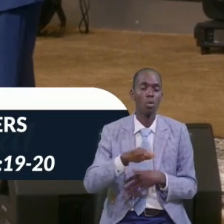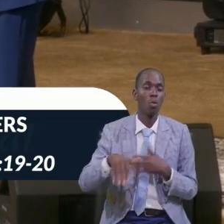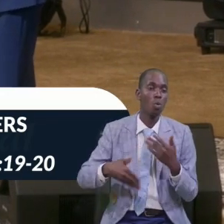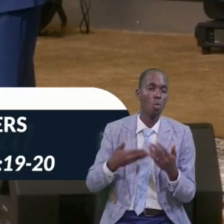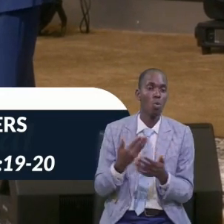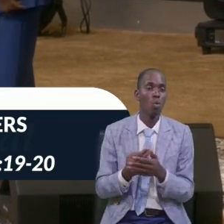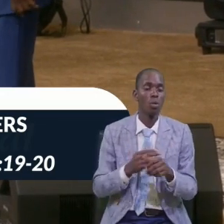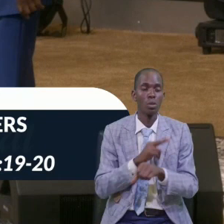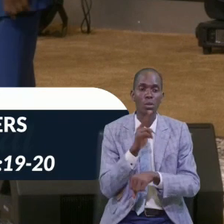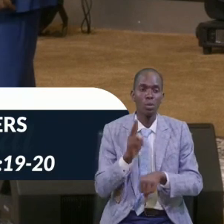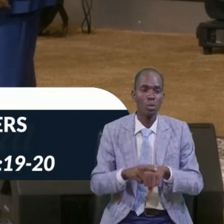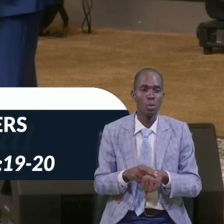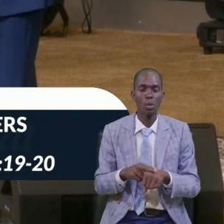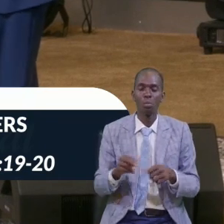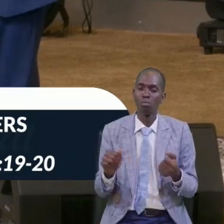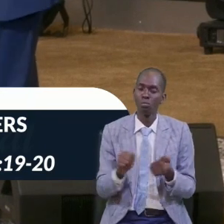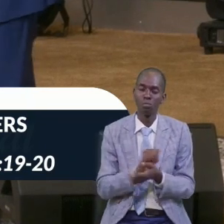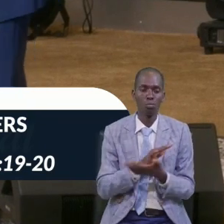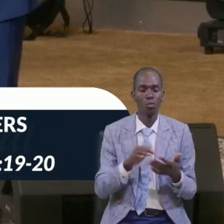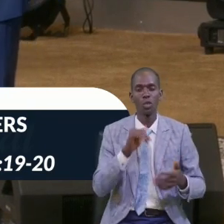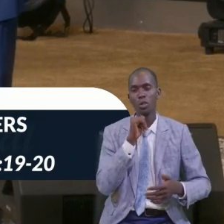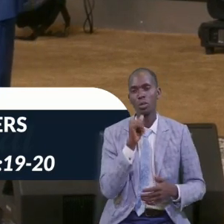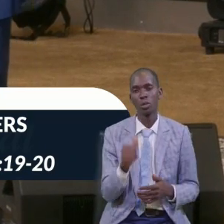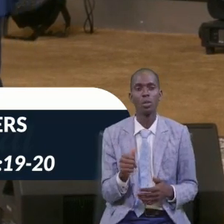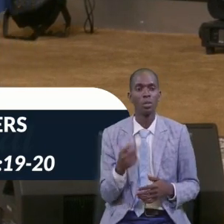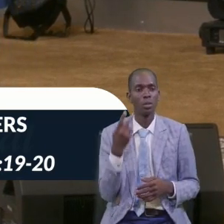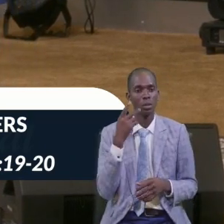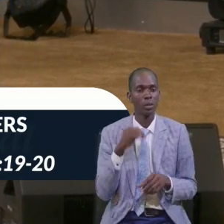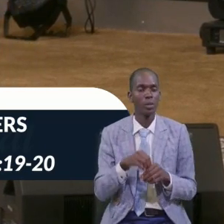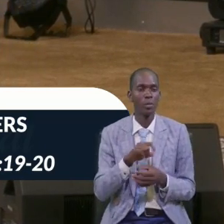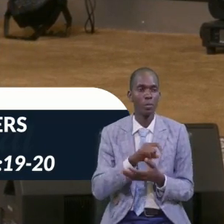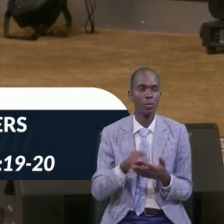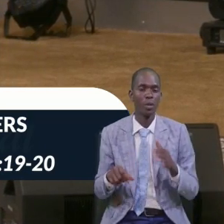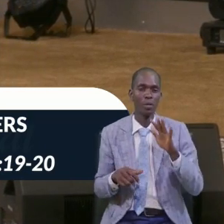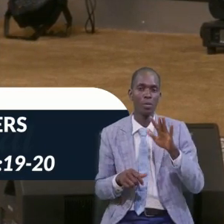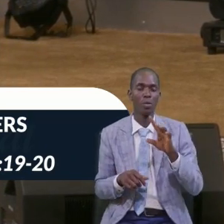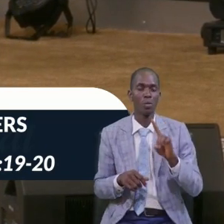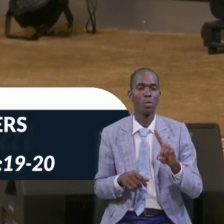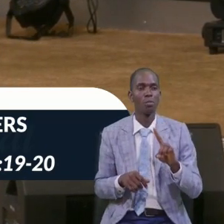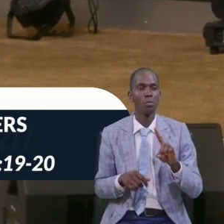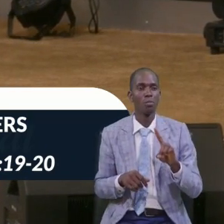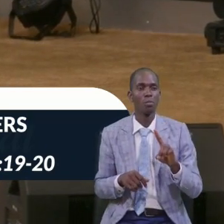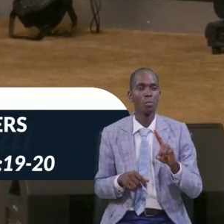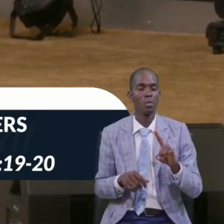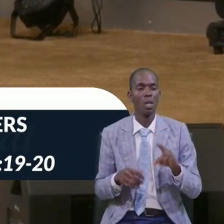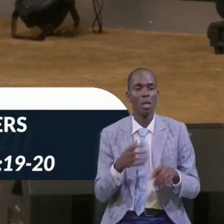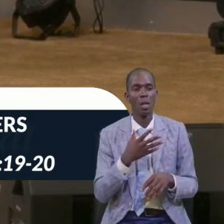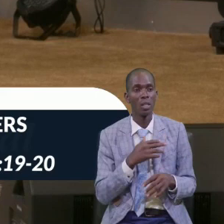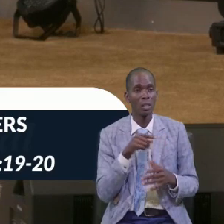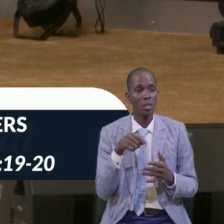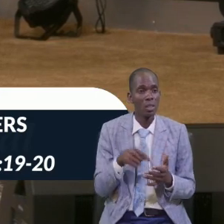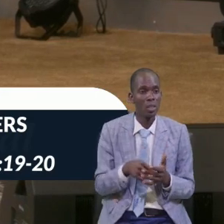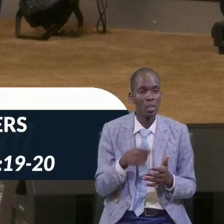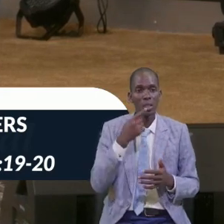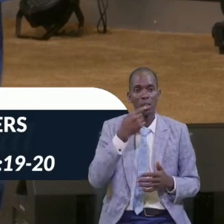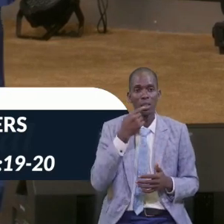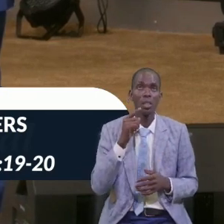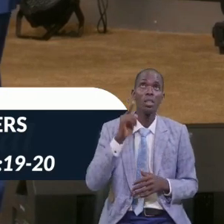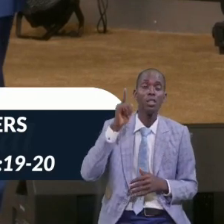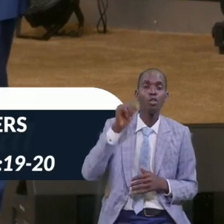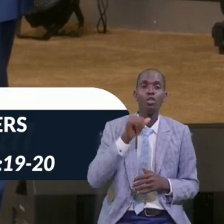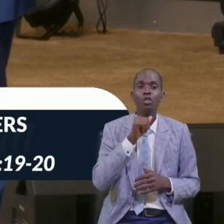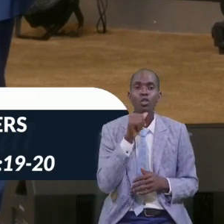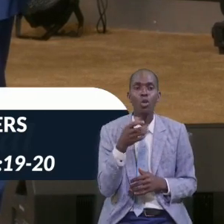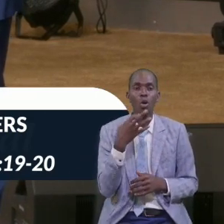whole nation perish not. Verse 51, in verse 51, and they speak he